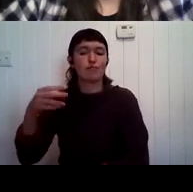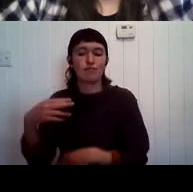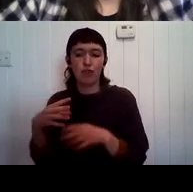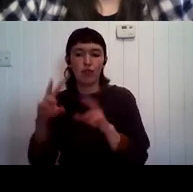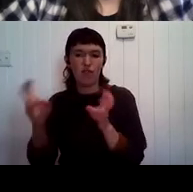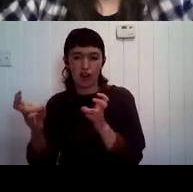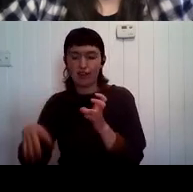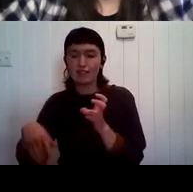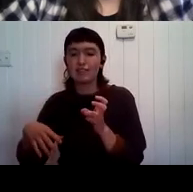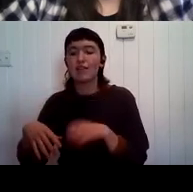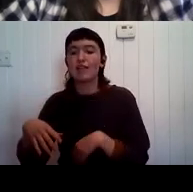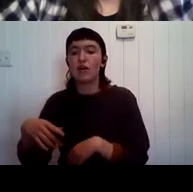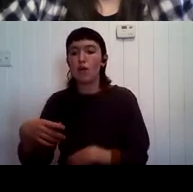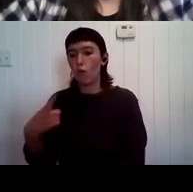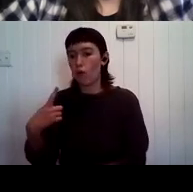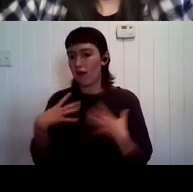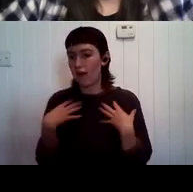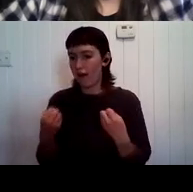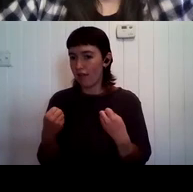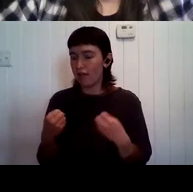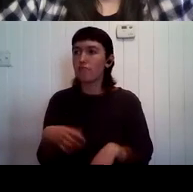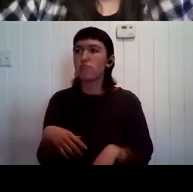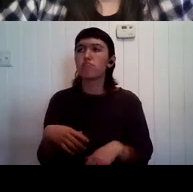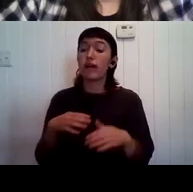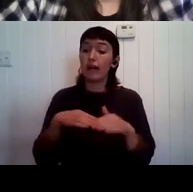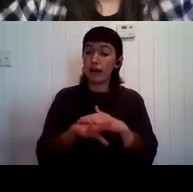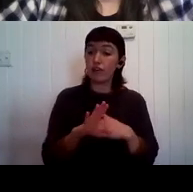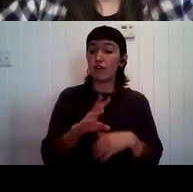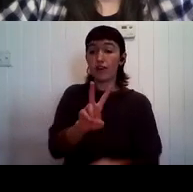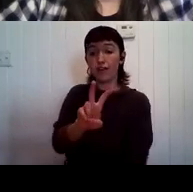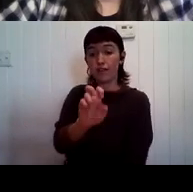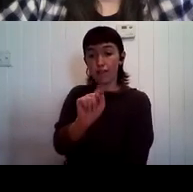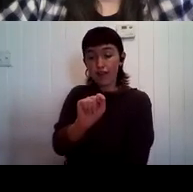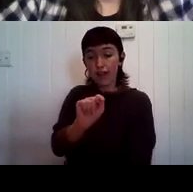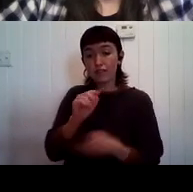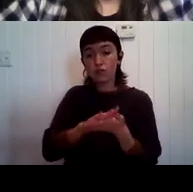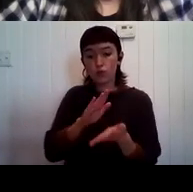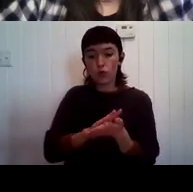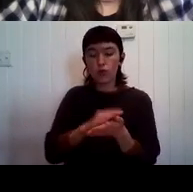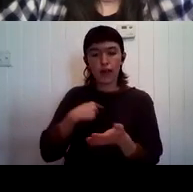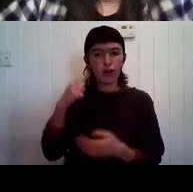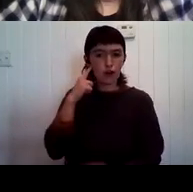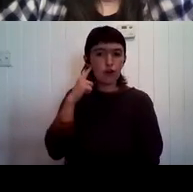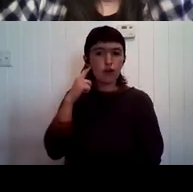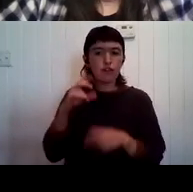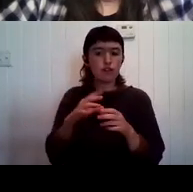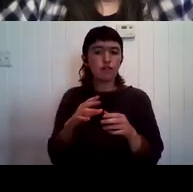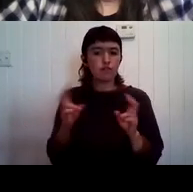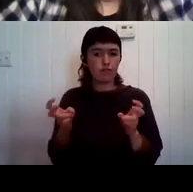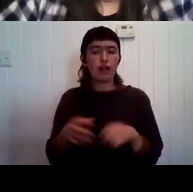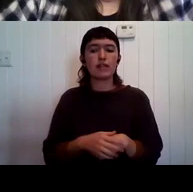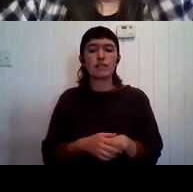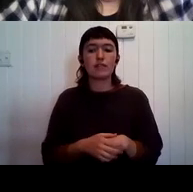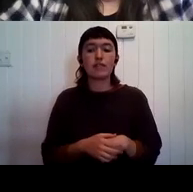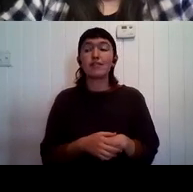veterinary school, that's when I heard the term One Health. And I was like, whoa, two things happened, honestly, two things. Number one, my life made